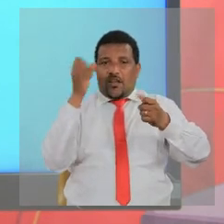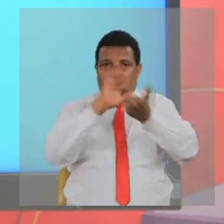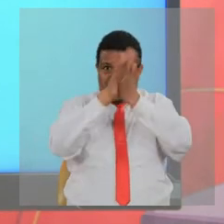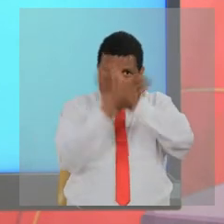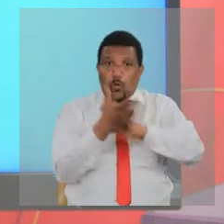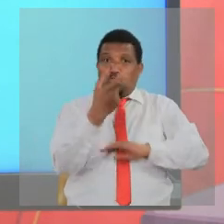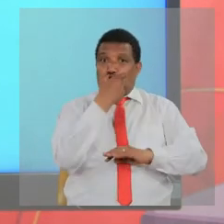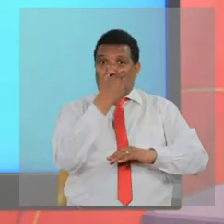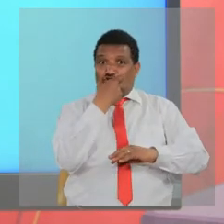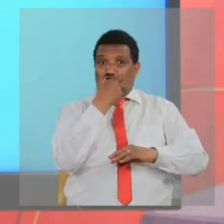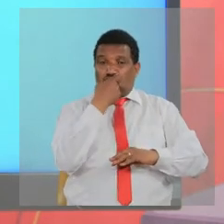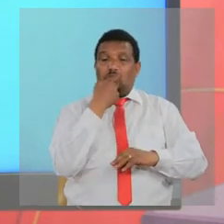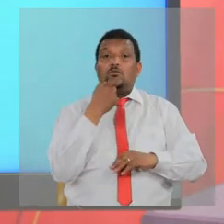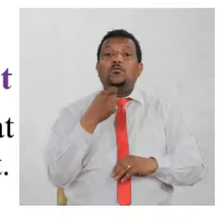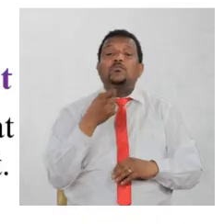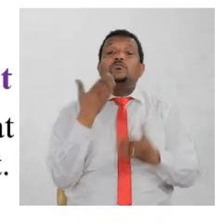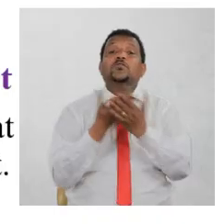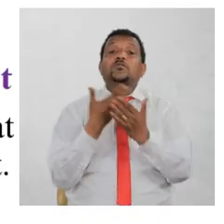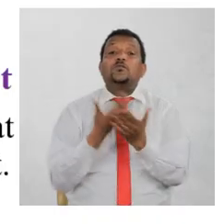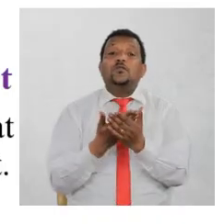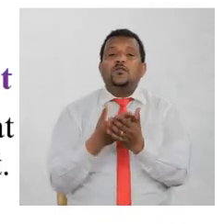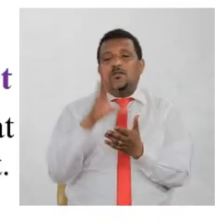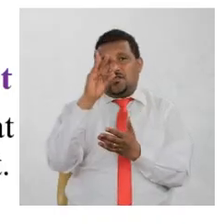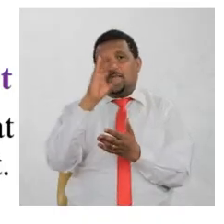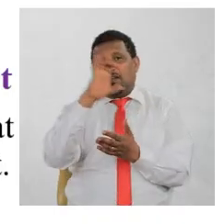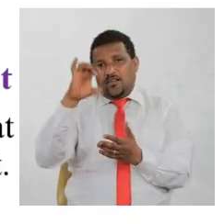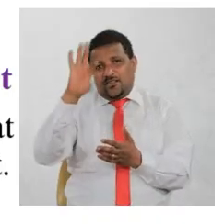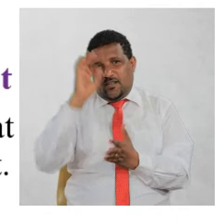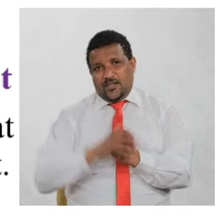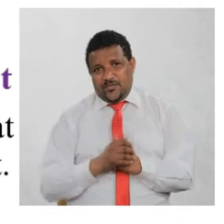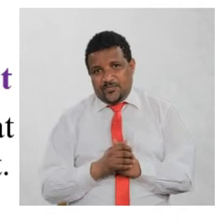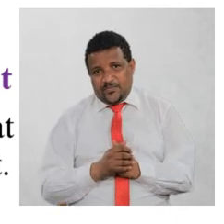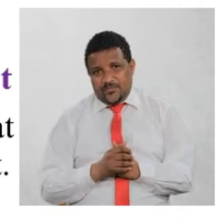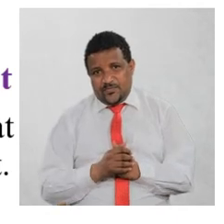then we get birr 700.